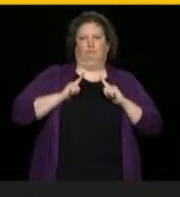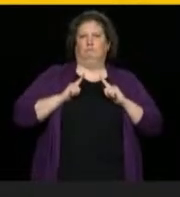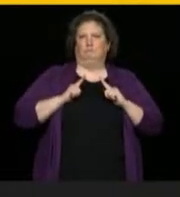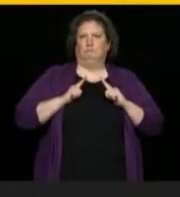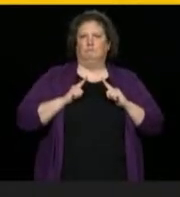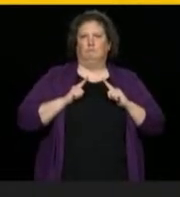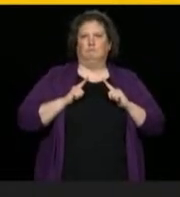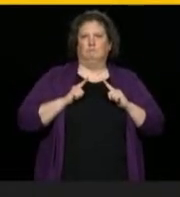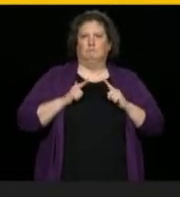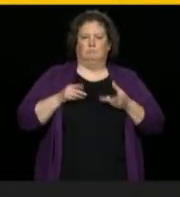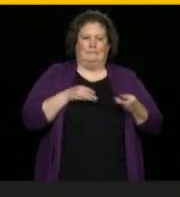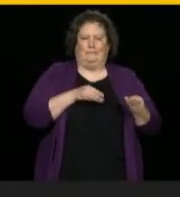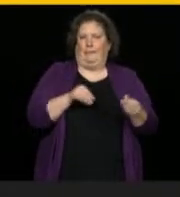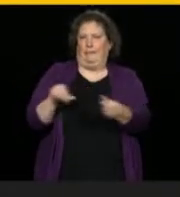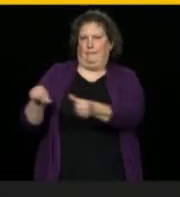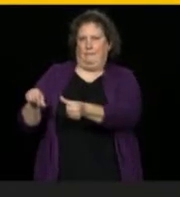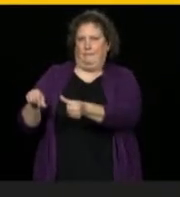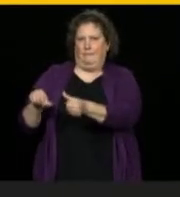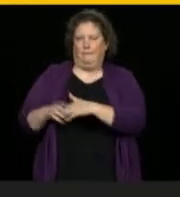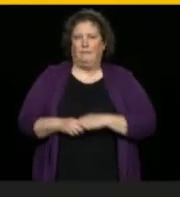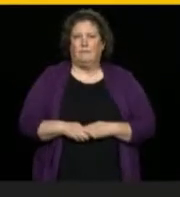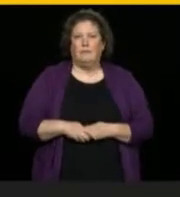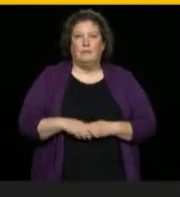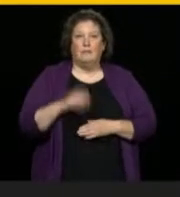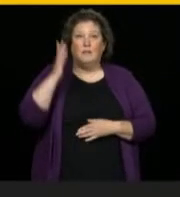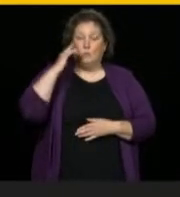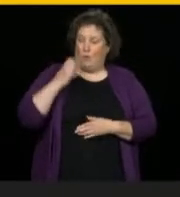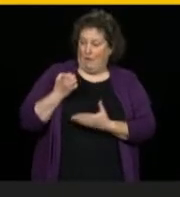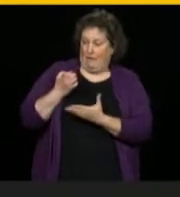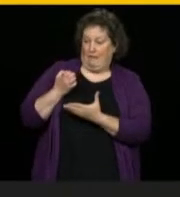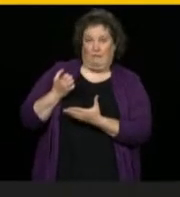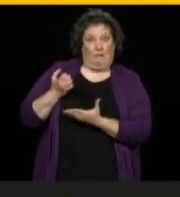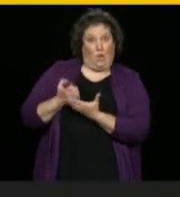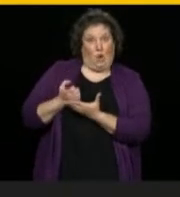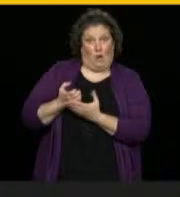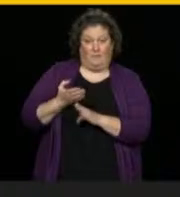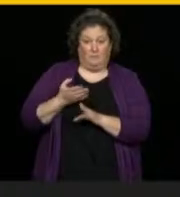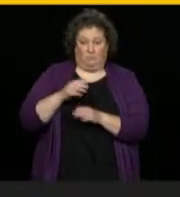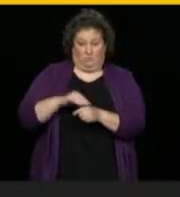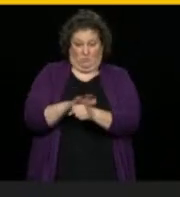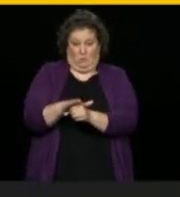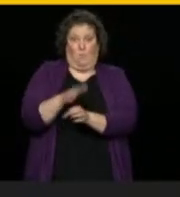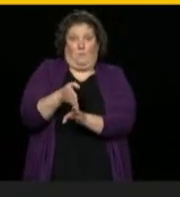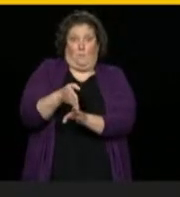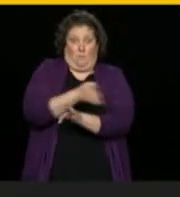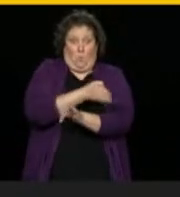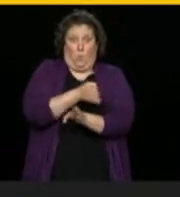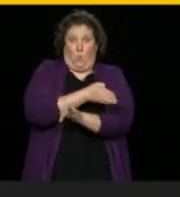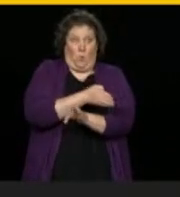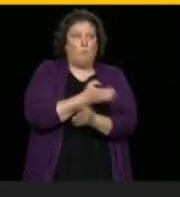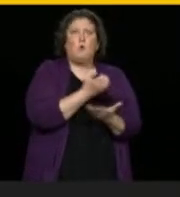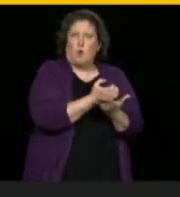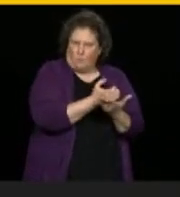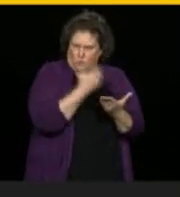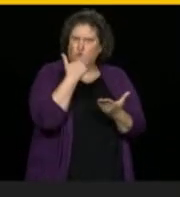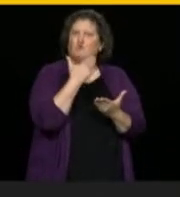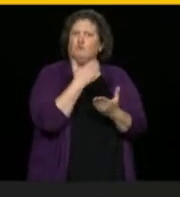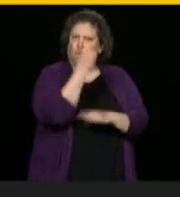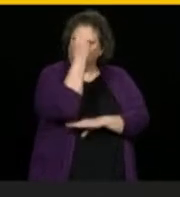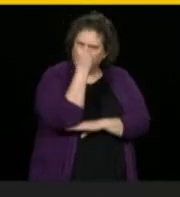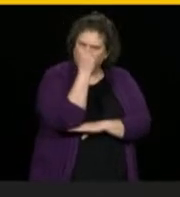crisis strongly. Our debt to GDP ratio was lower than other